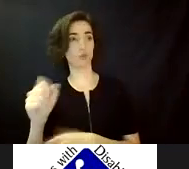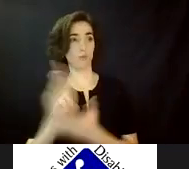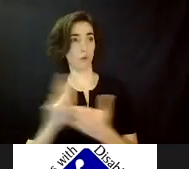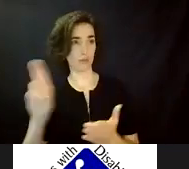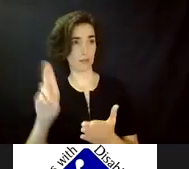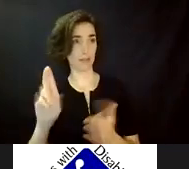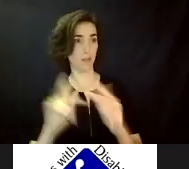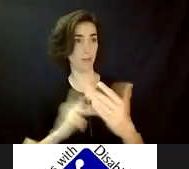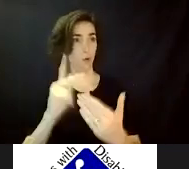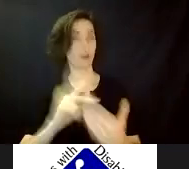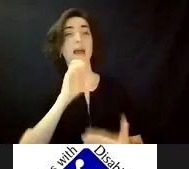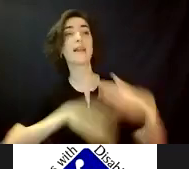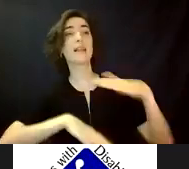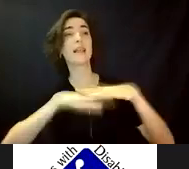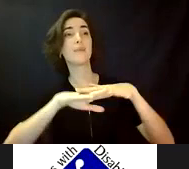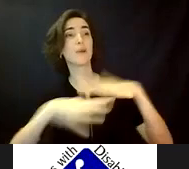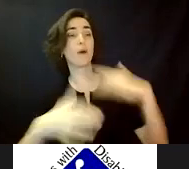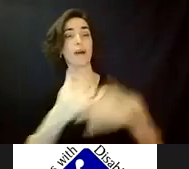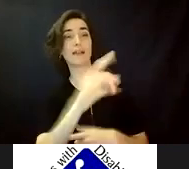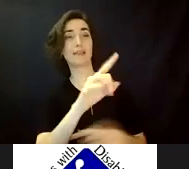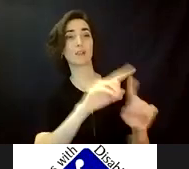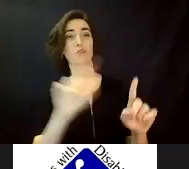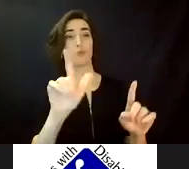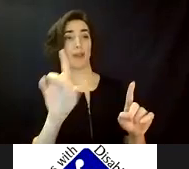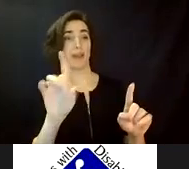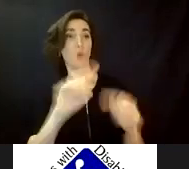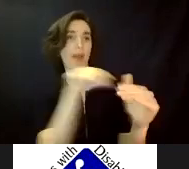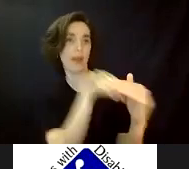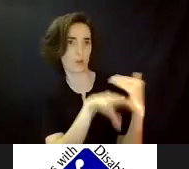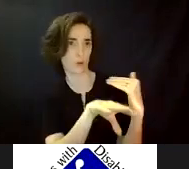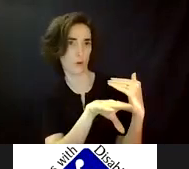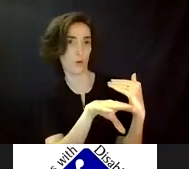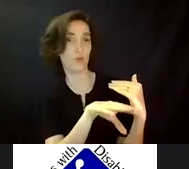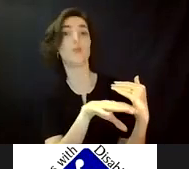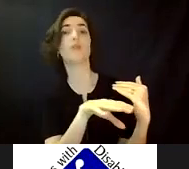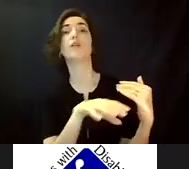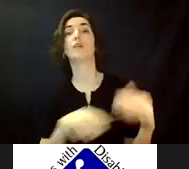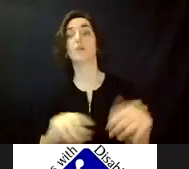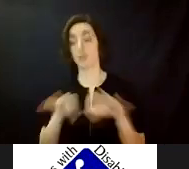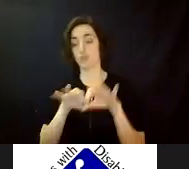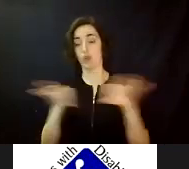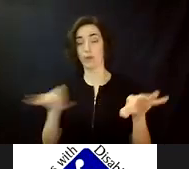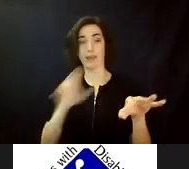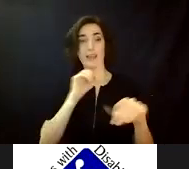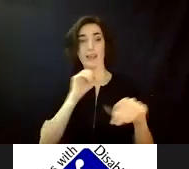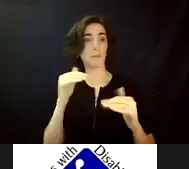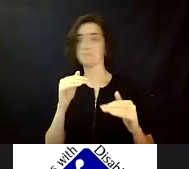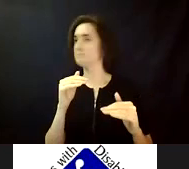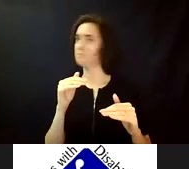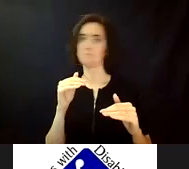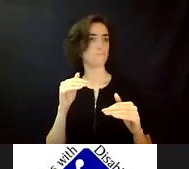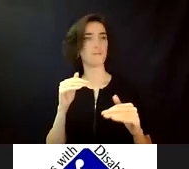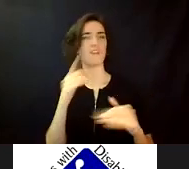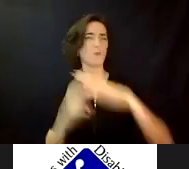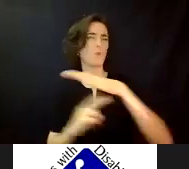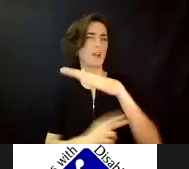is 18 to 28 upon entering. There is no age limit for our degree program of the Bridge. We